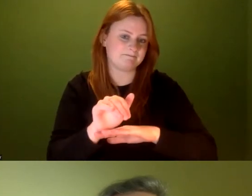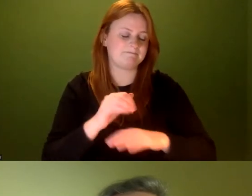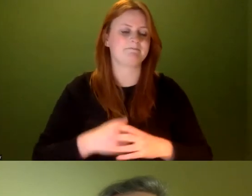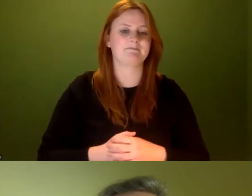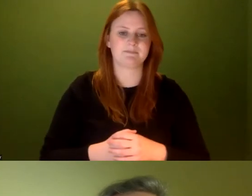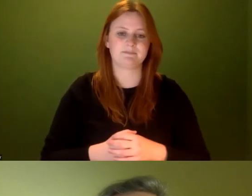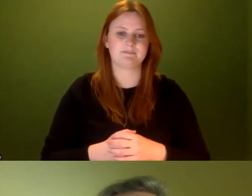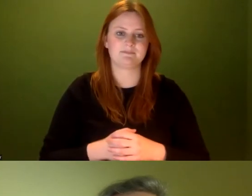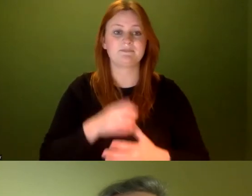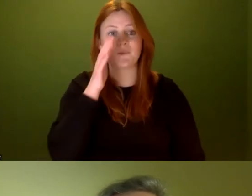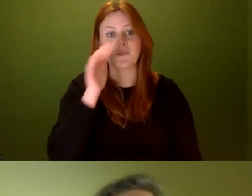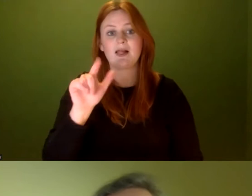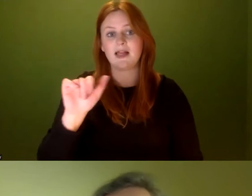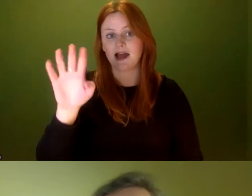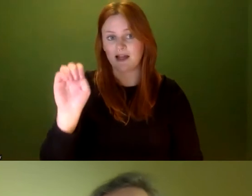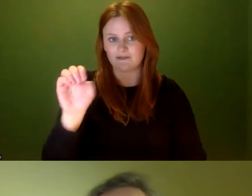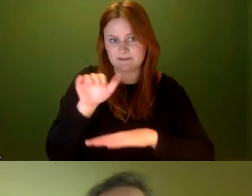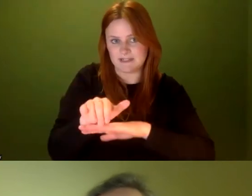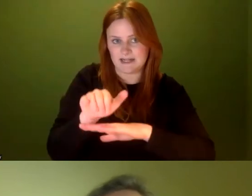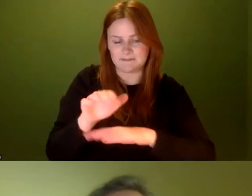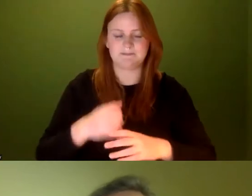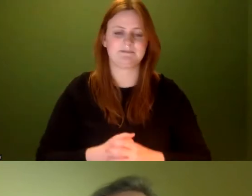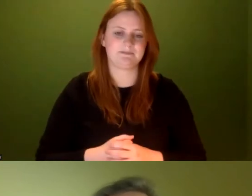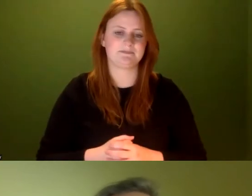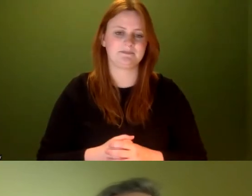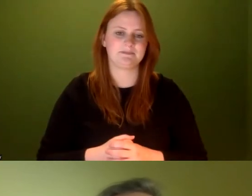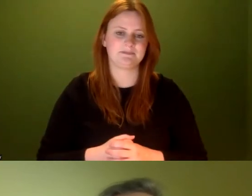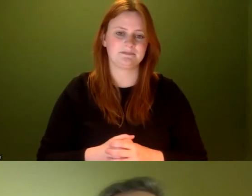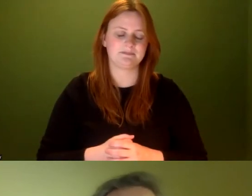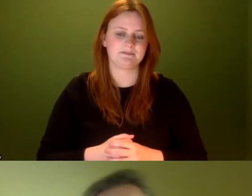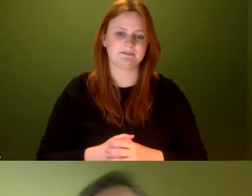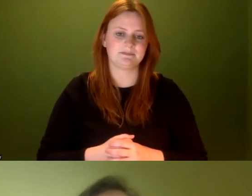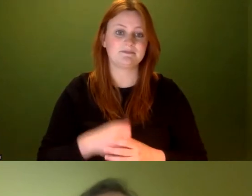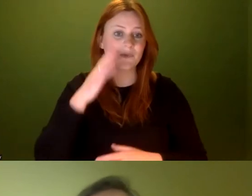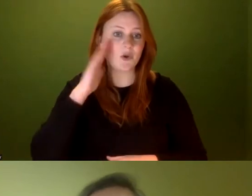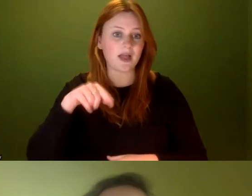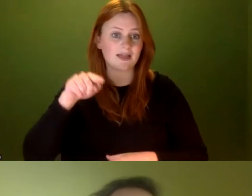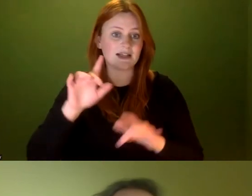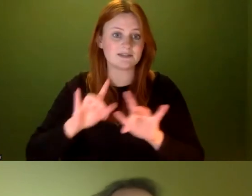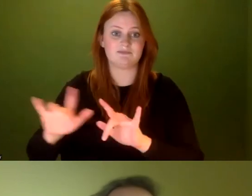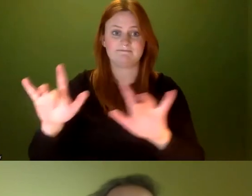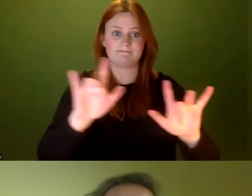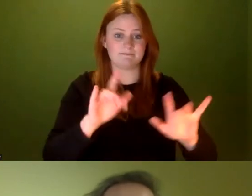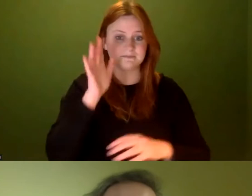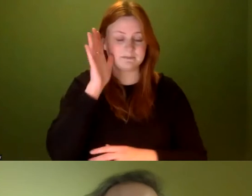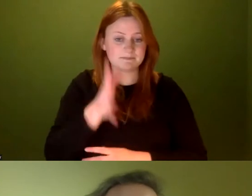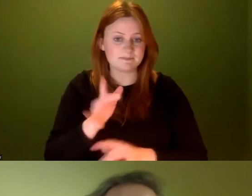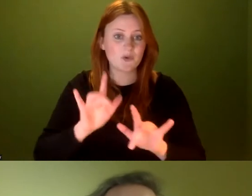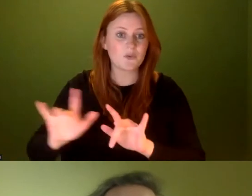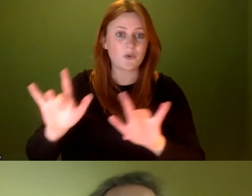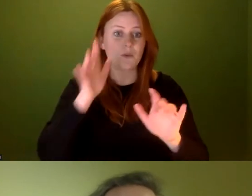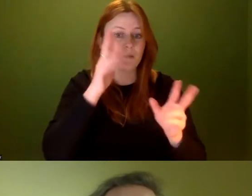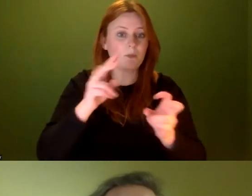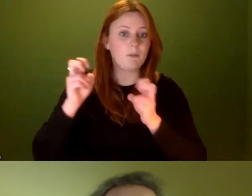in a live format this evening. So please note that this event is being recorded and that the recording will be posted